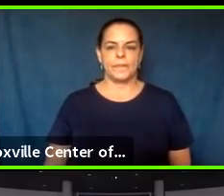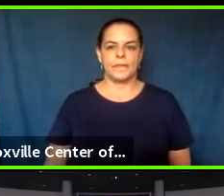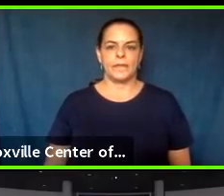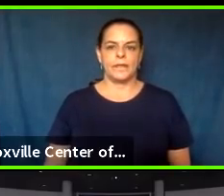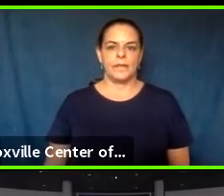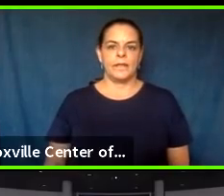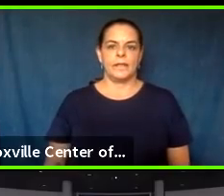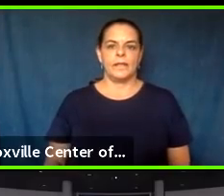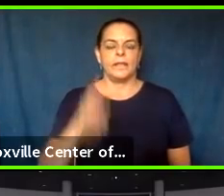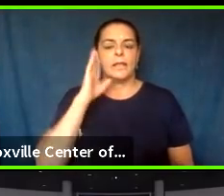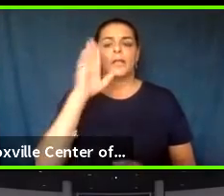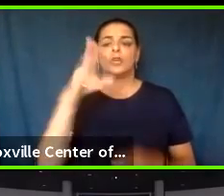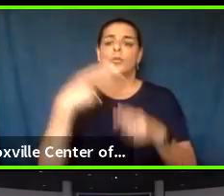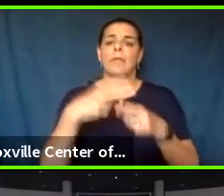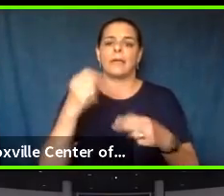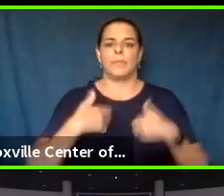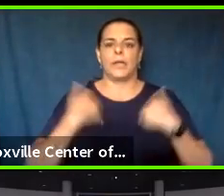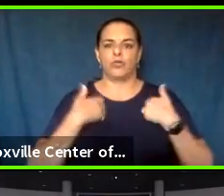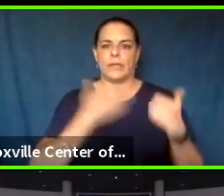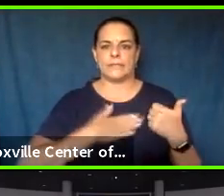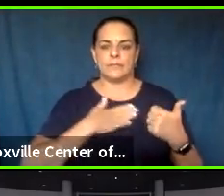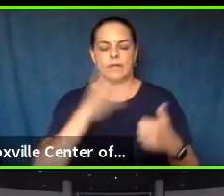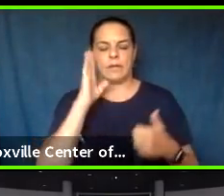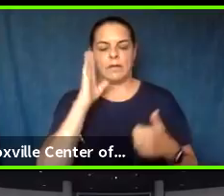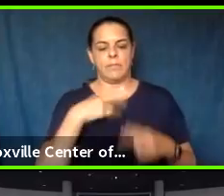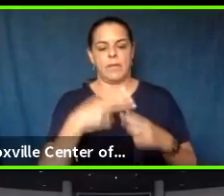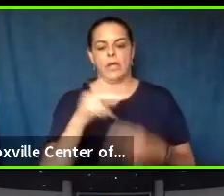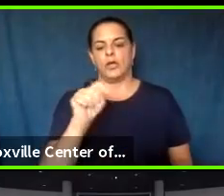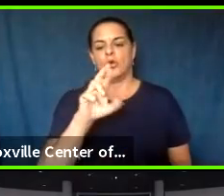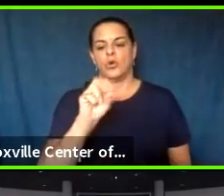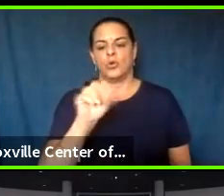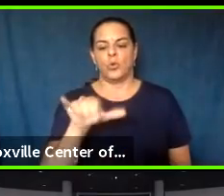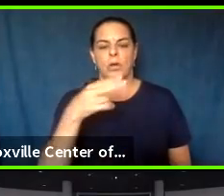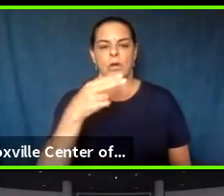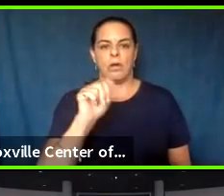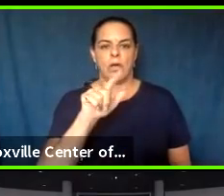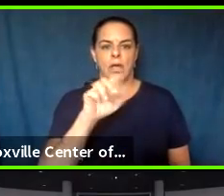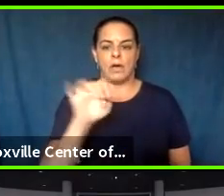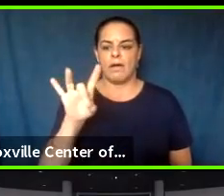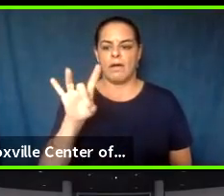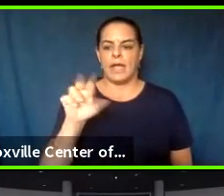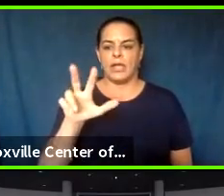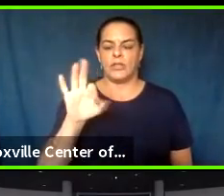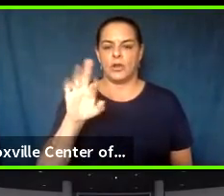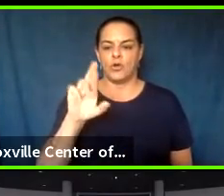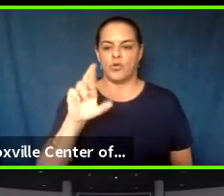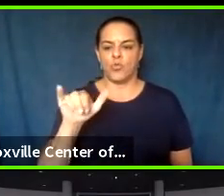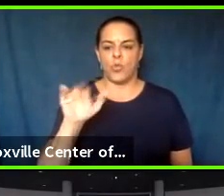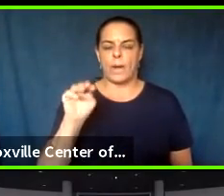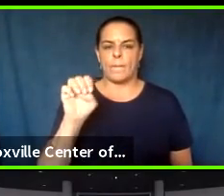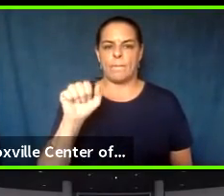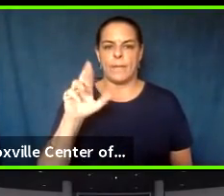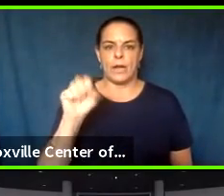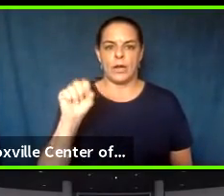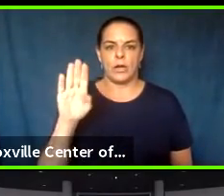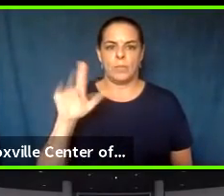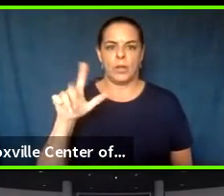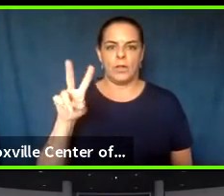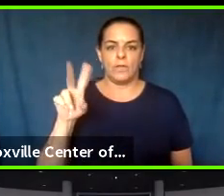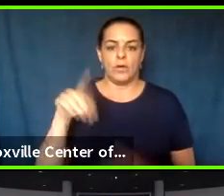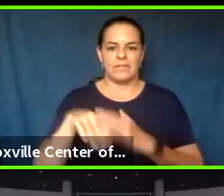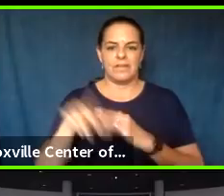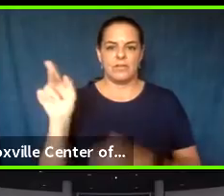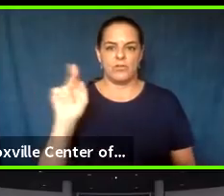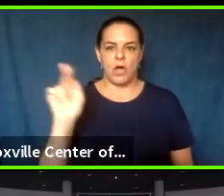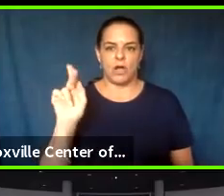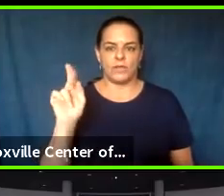Sir, please state your name and address. Thank you. My name is Troy Hale, 8039 Ray Mears Boulevard in